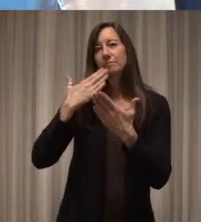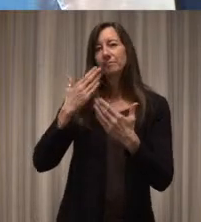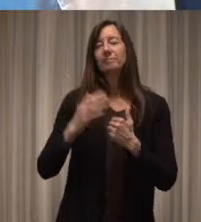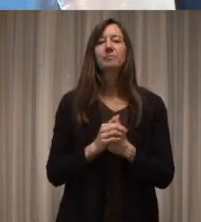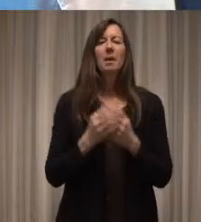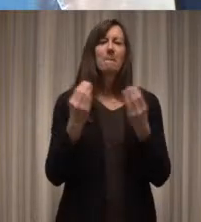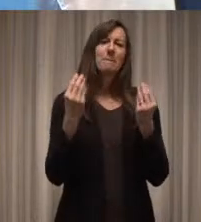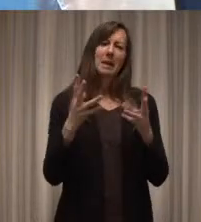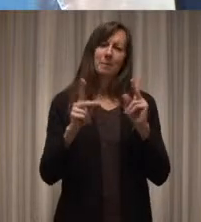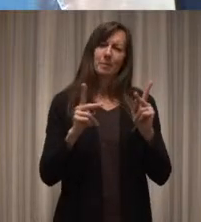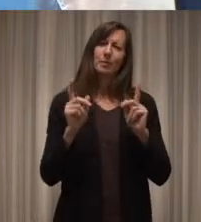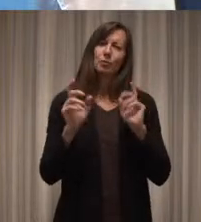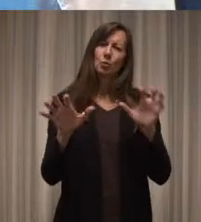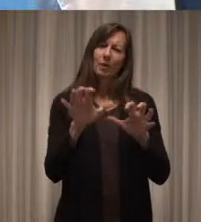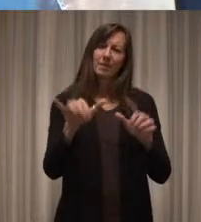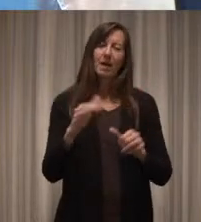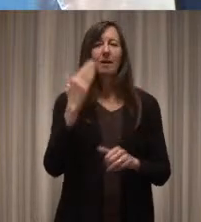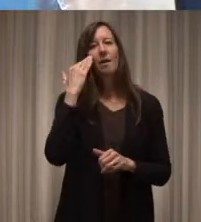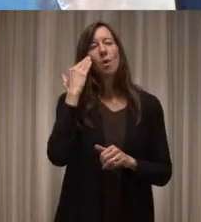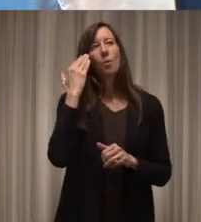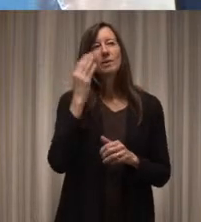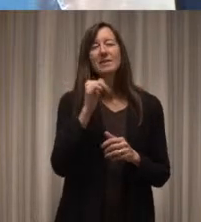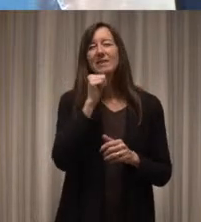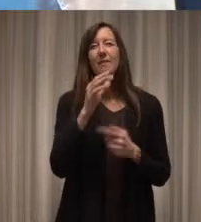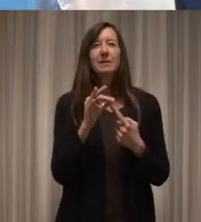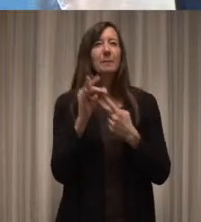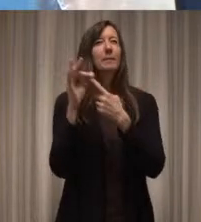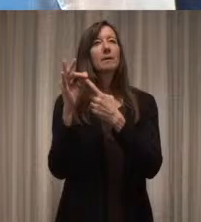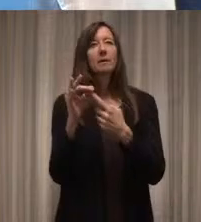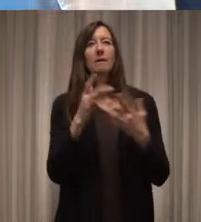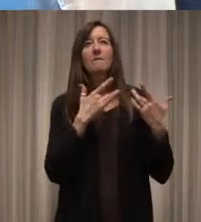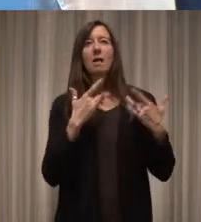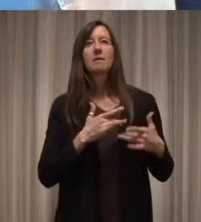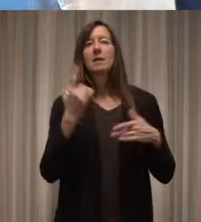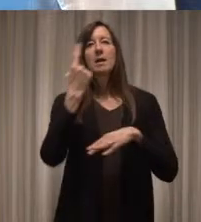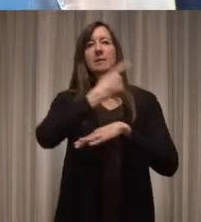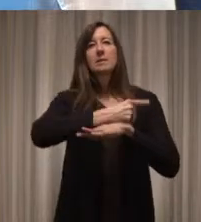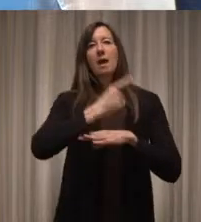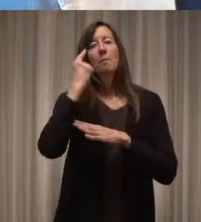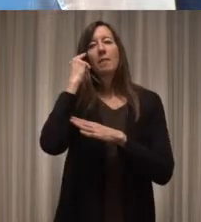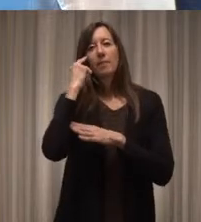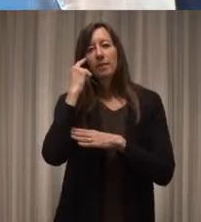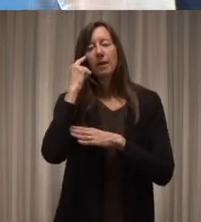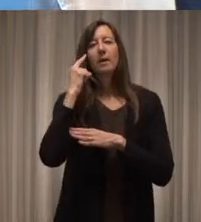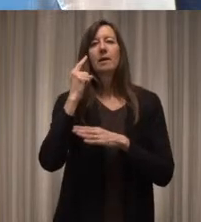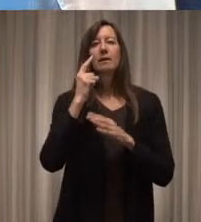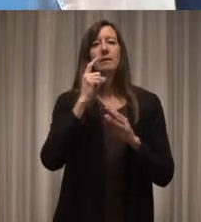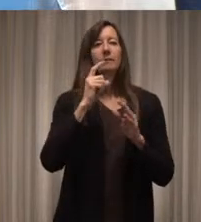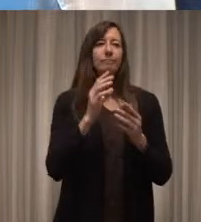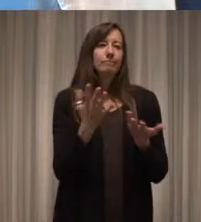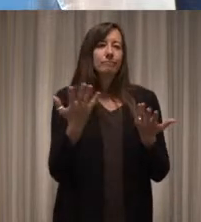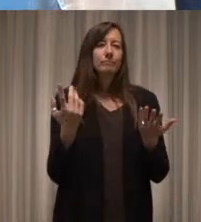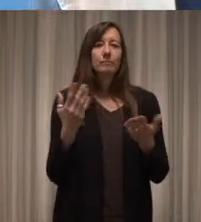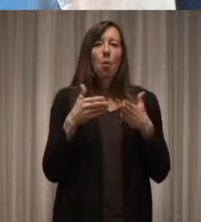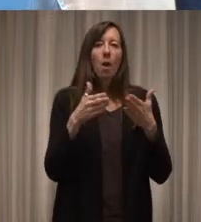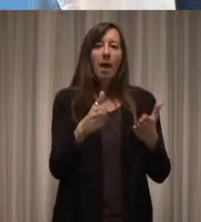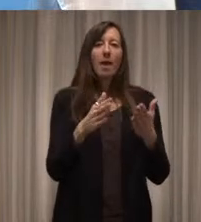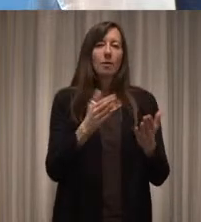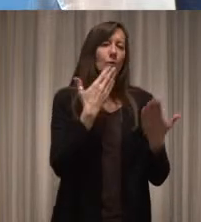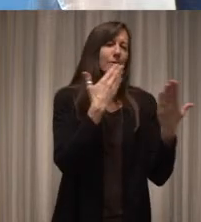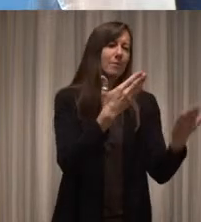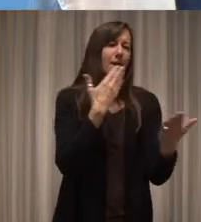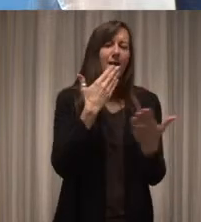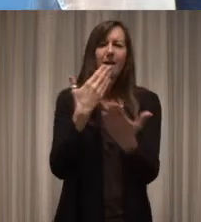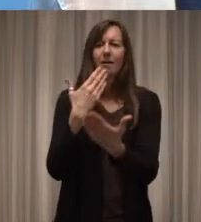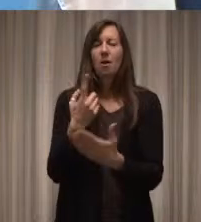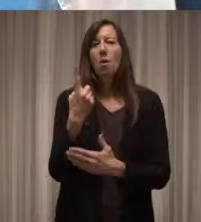know it's not the typical Valentine's Day, but think of Valentine's Day as an opportunity to thank one or more of the frontline workers in